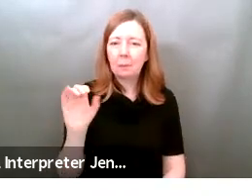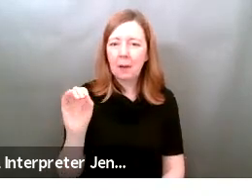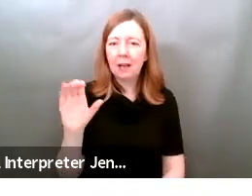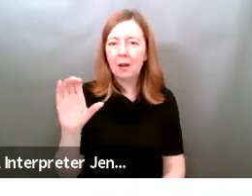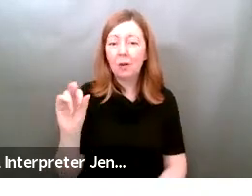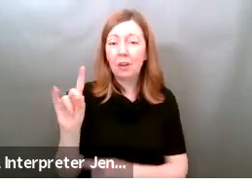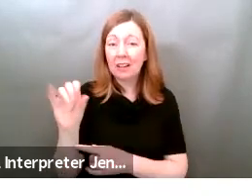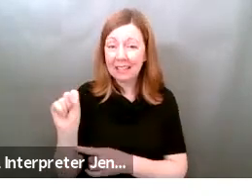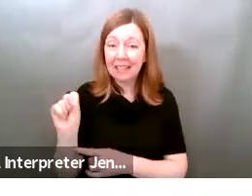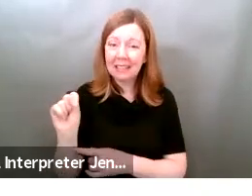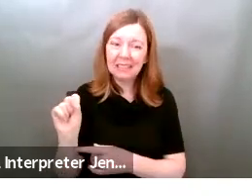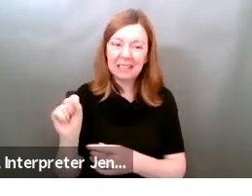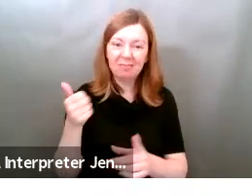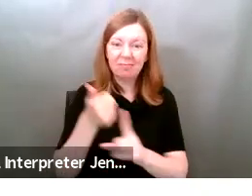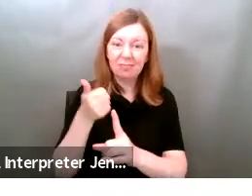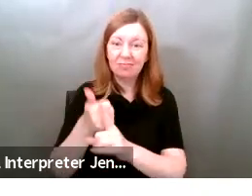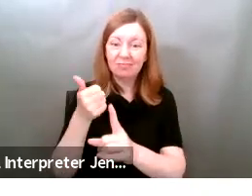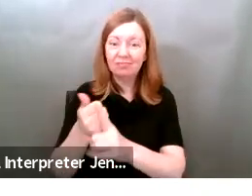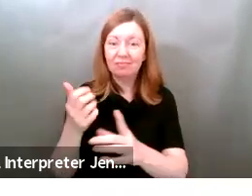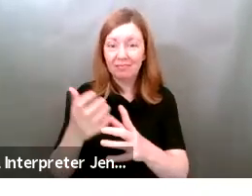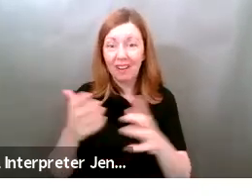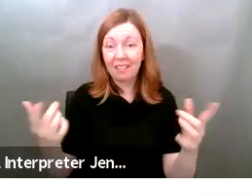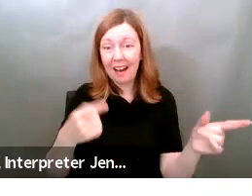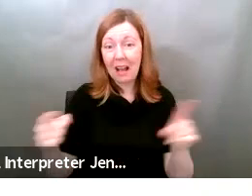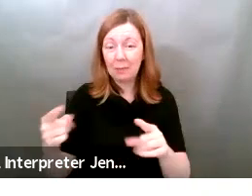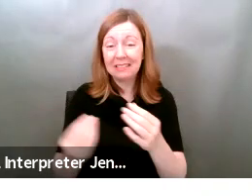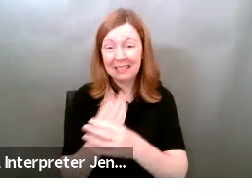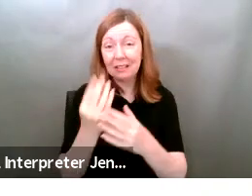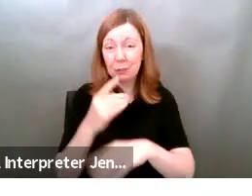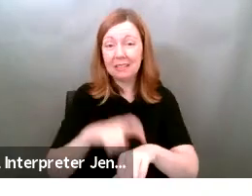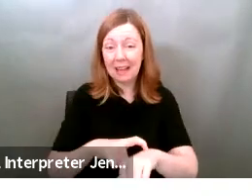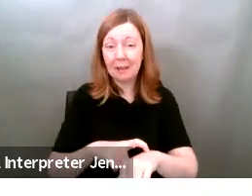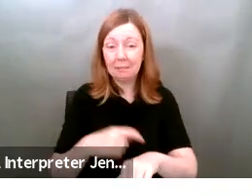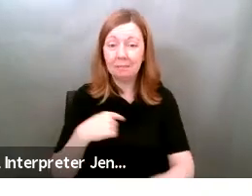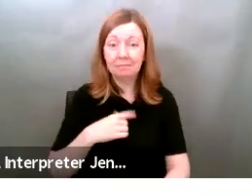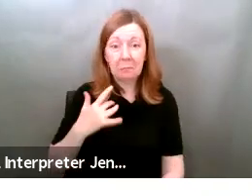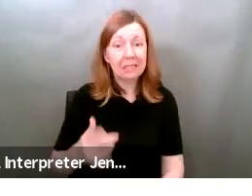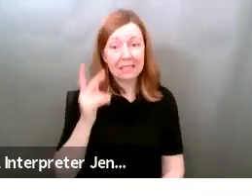season, believe it or not. So the spring is always when we see